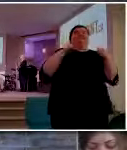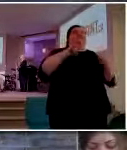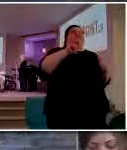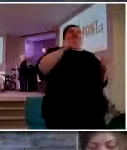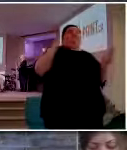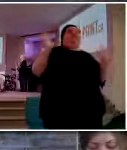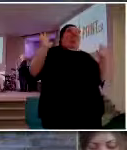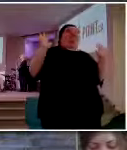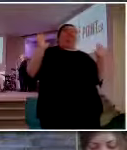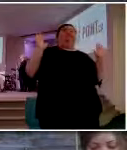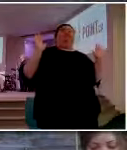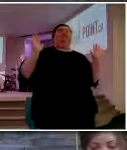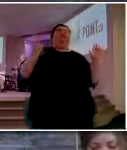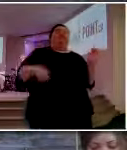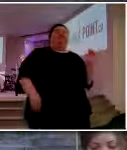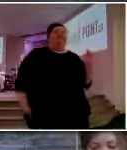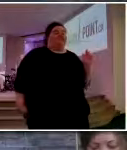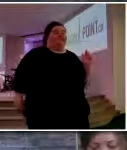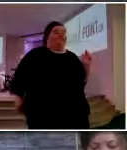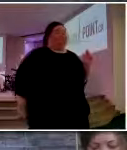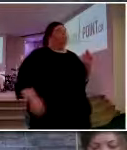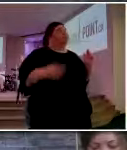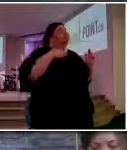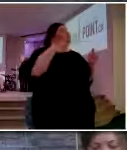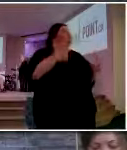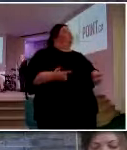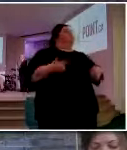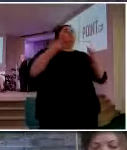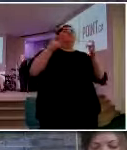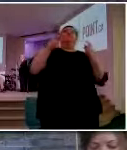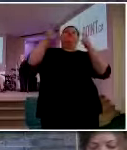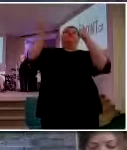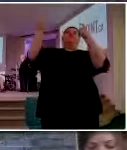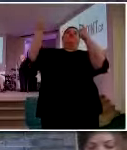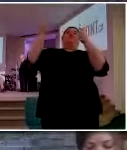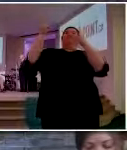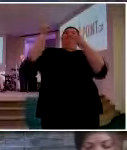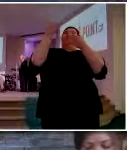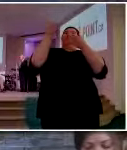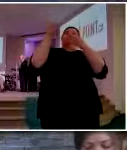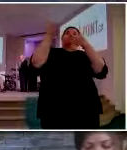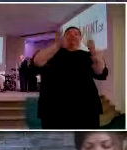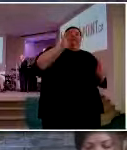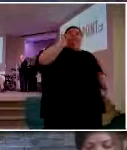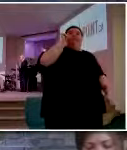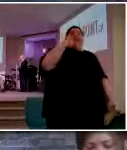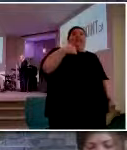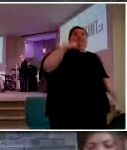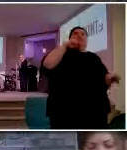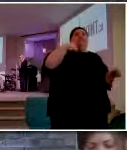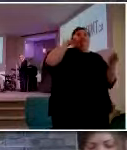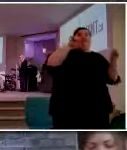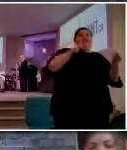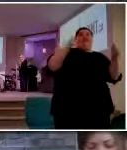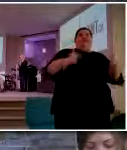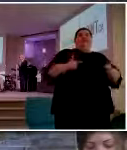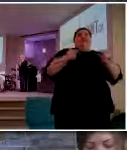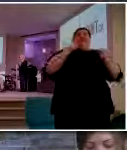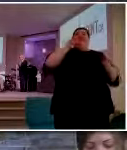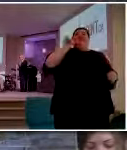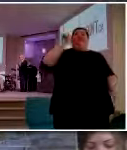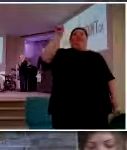You. I'm giving my life to You, God. You died for me so that I could live for You.